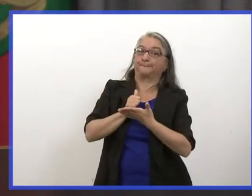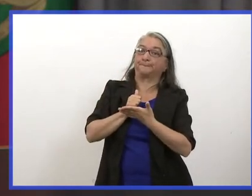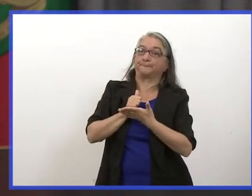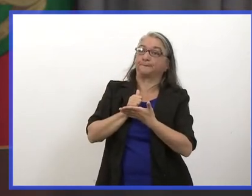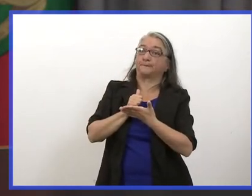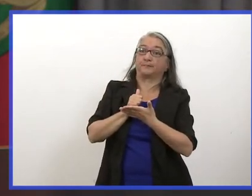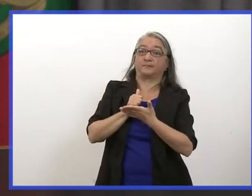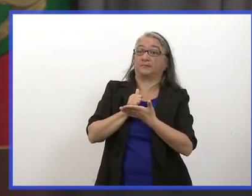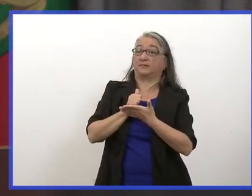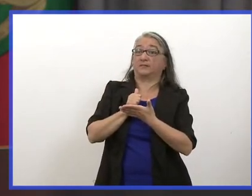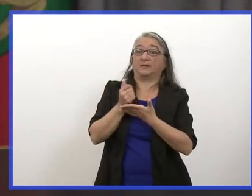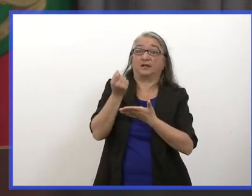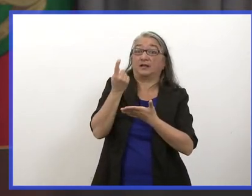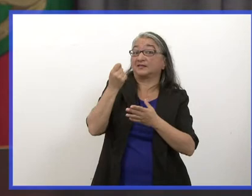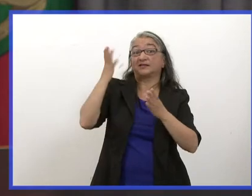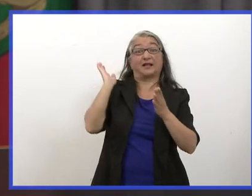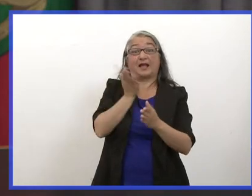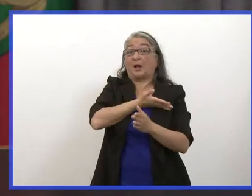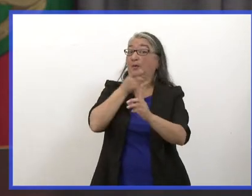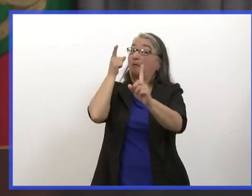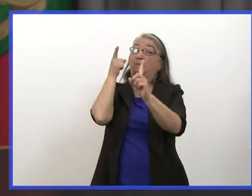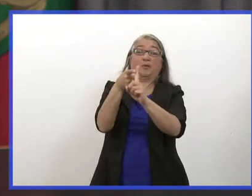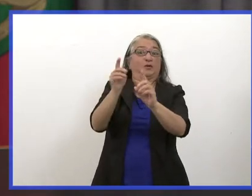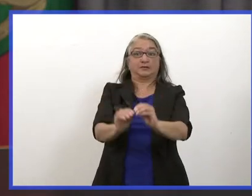reasons, going in, going out,